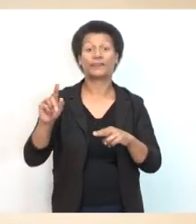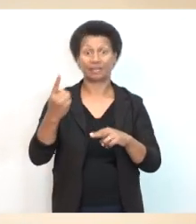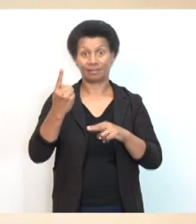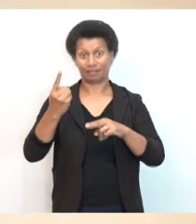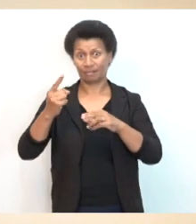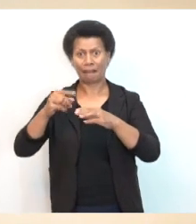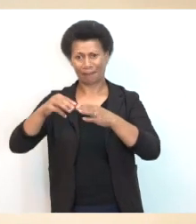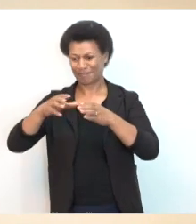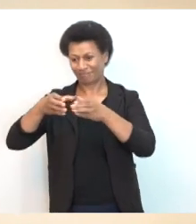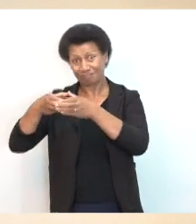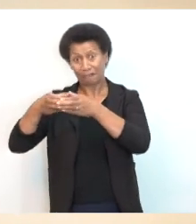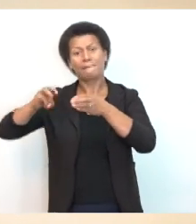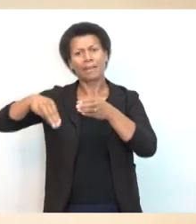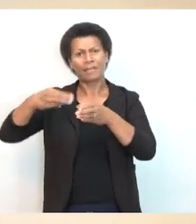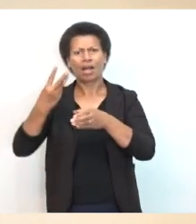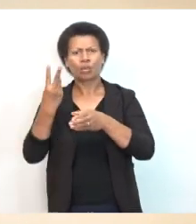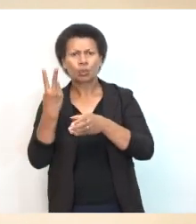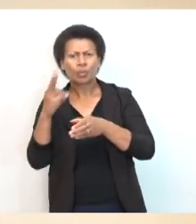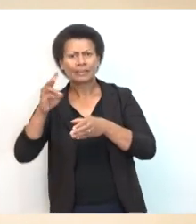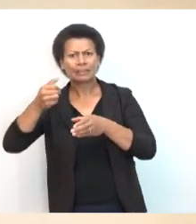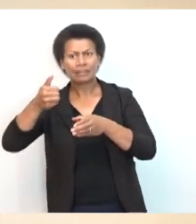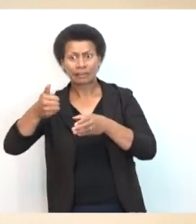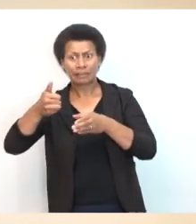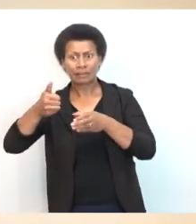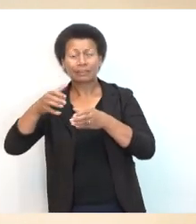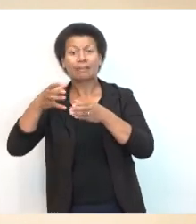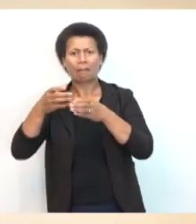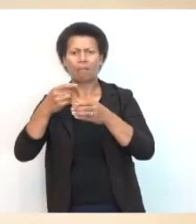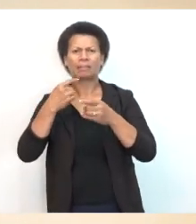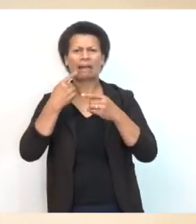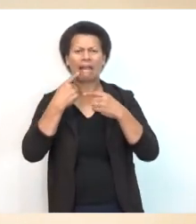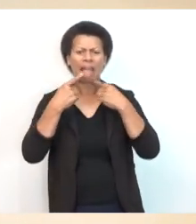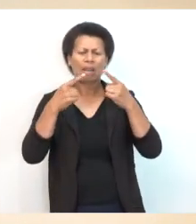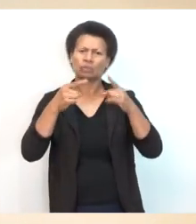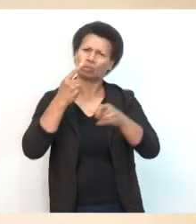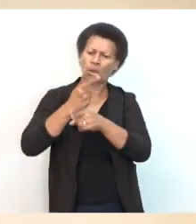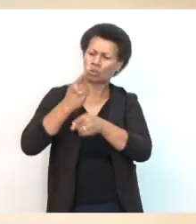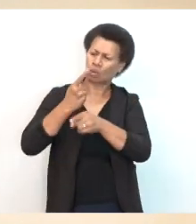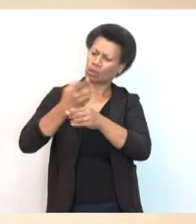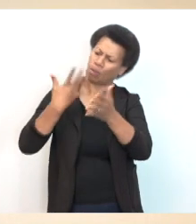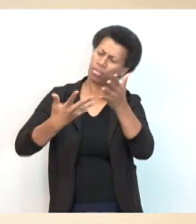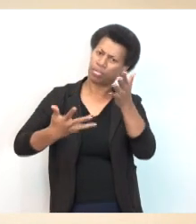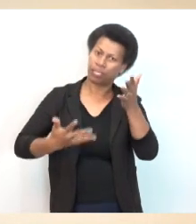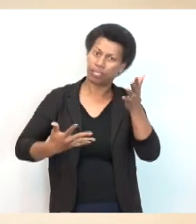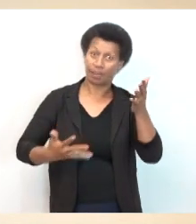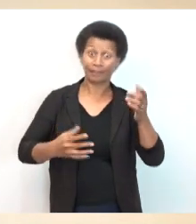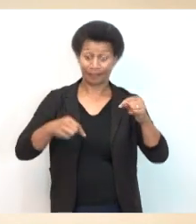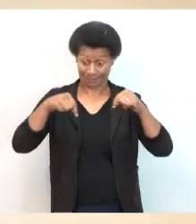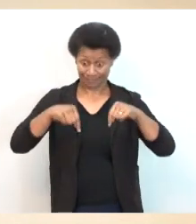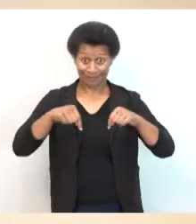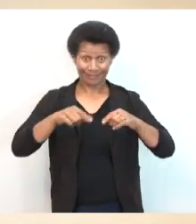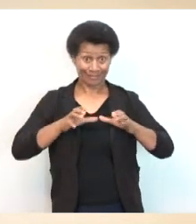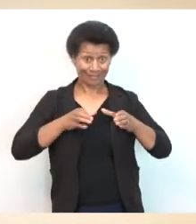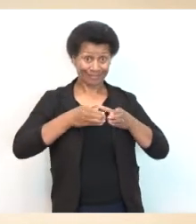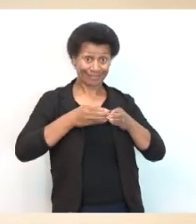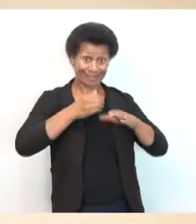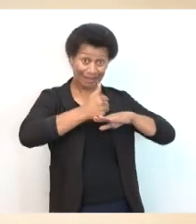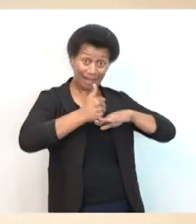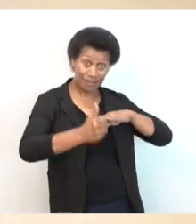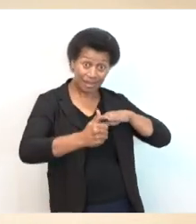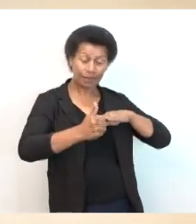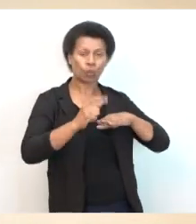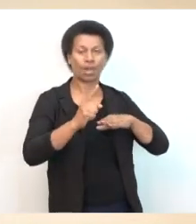at length for over an hour on various matters. This government will continue to respect the Constitution